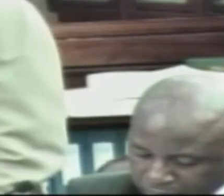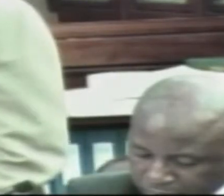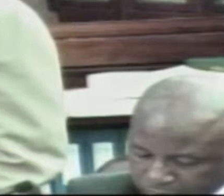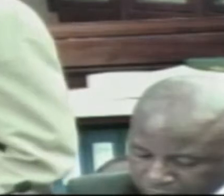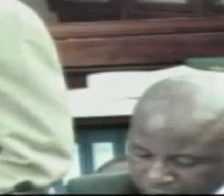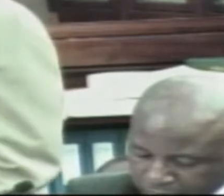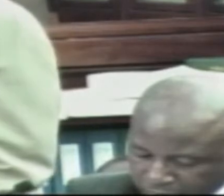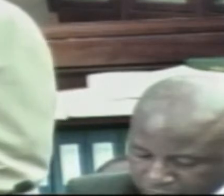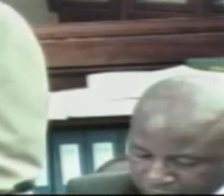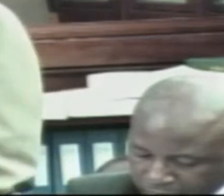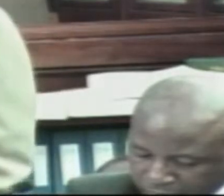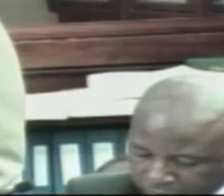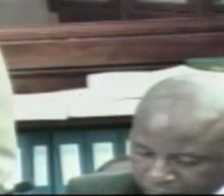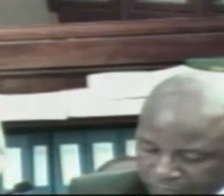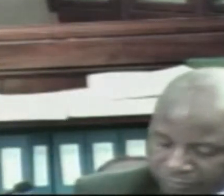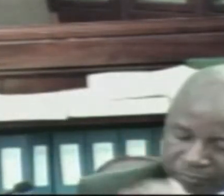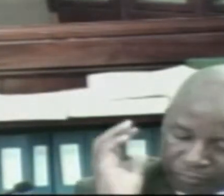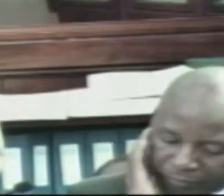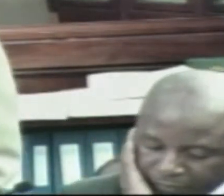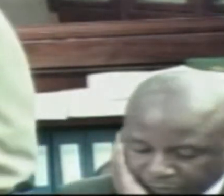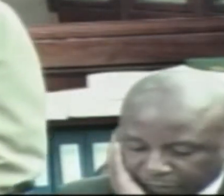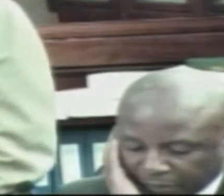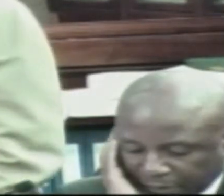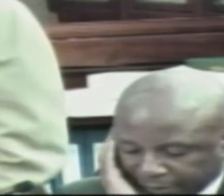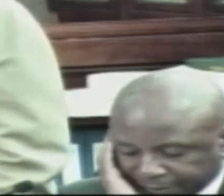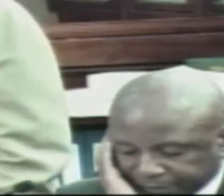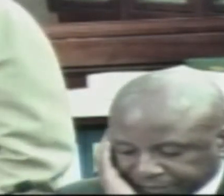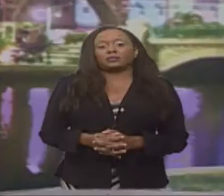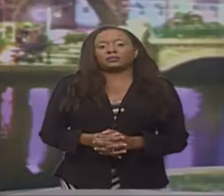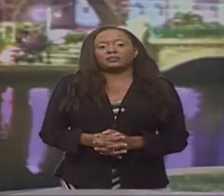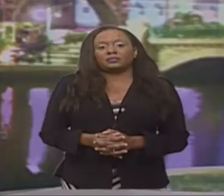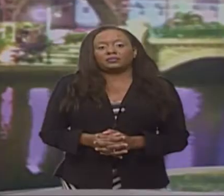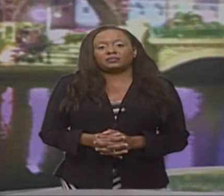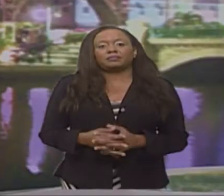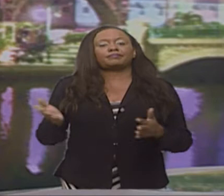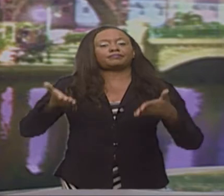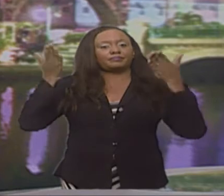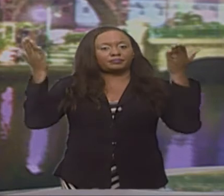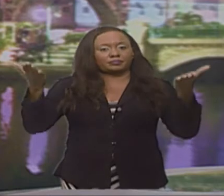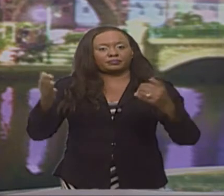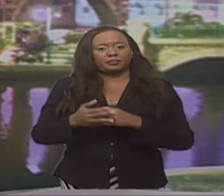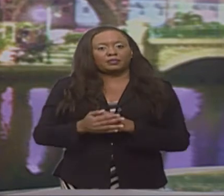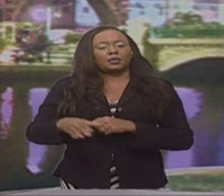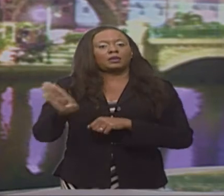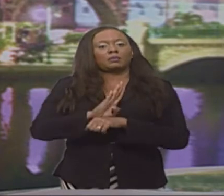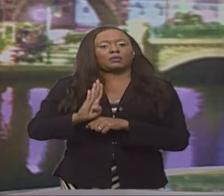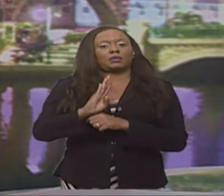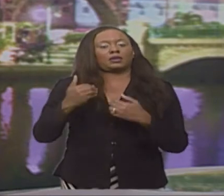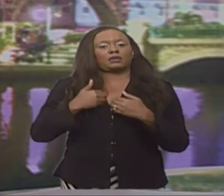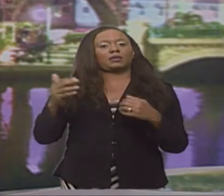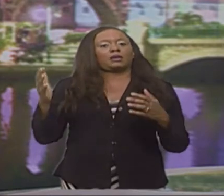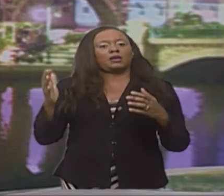moving from Bridgetown to Spikestown called the Spikestown service. Suggestions that Barbados move towards greening